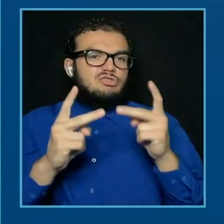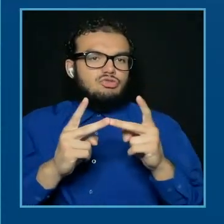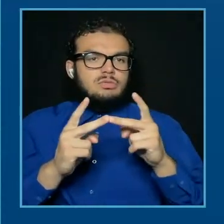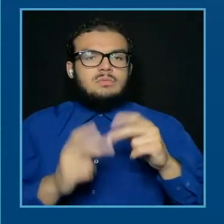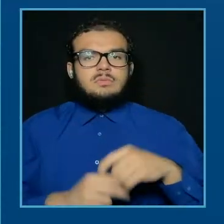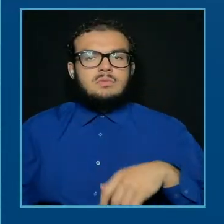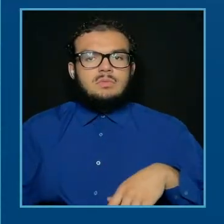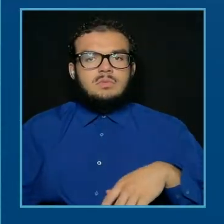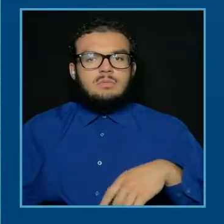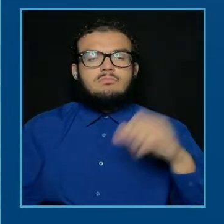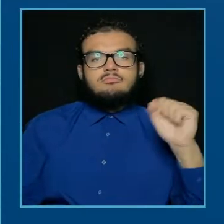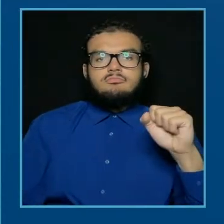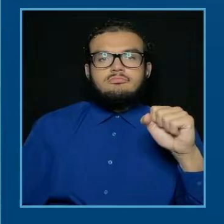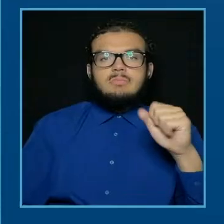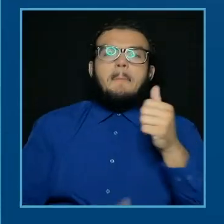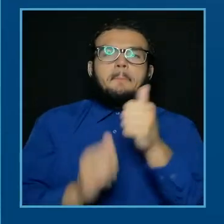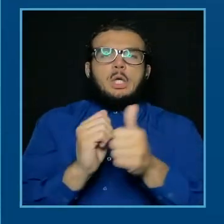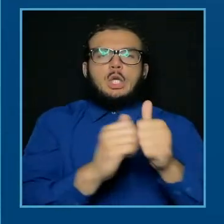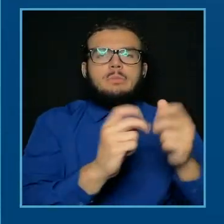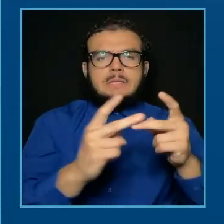having